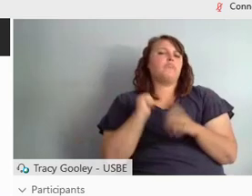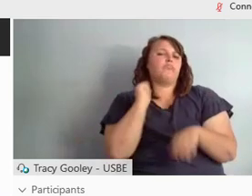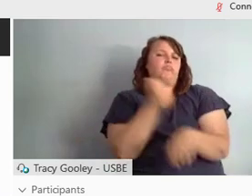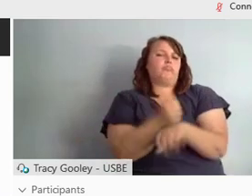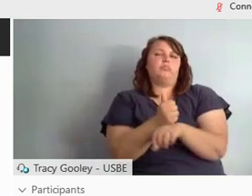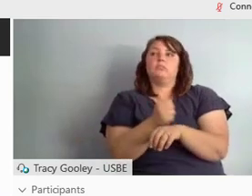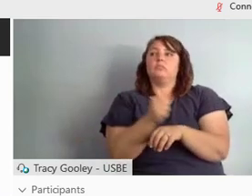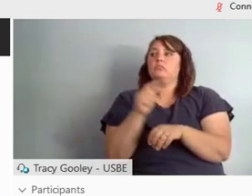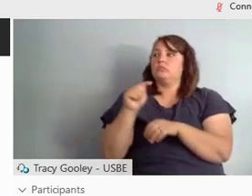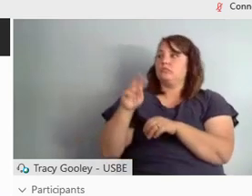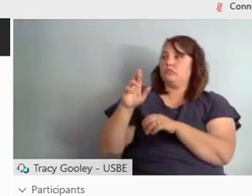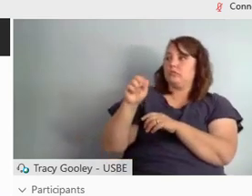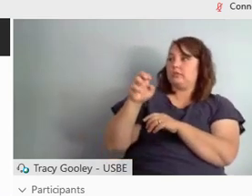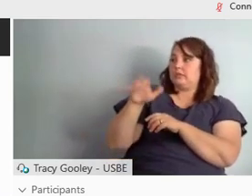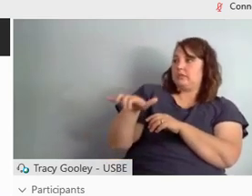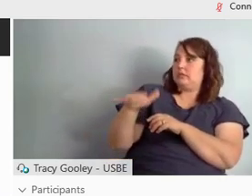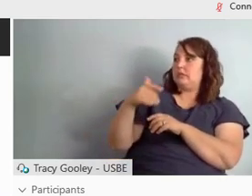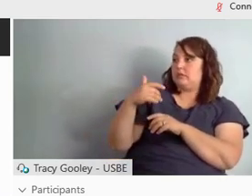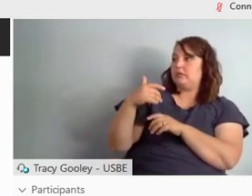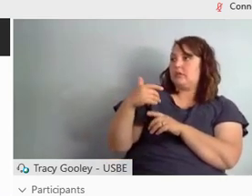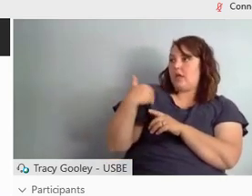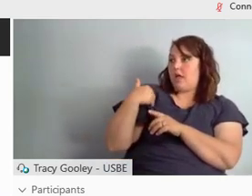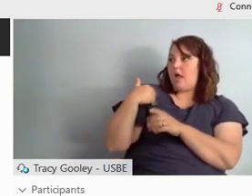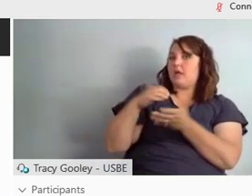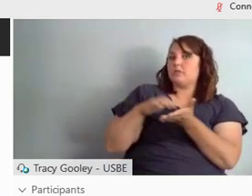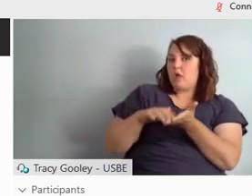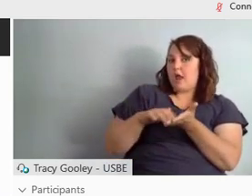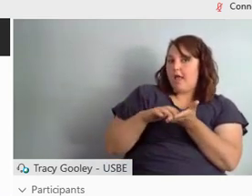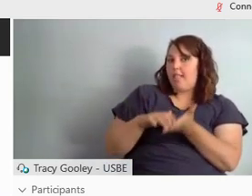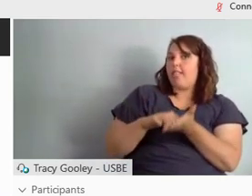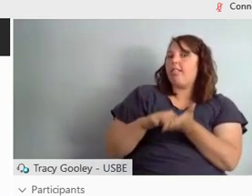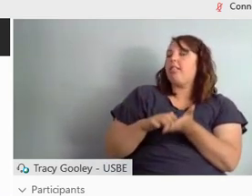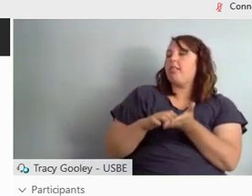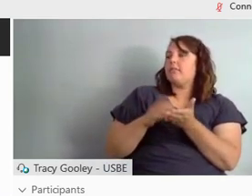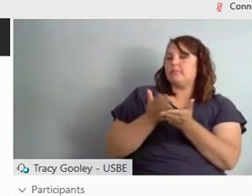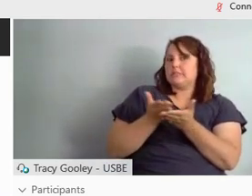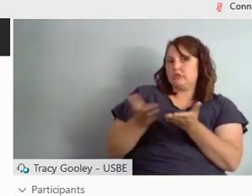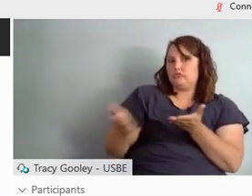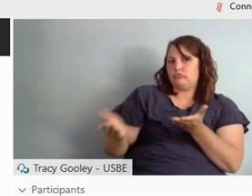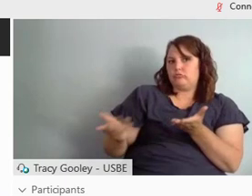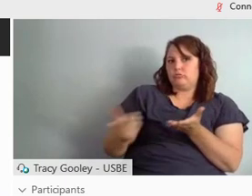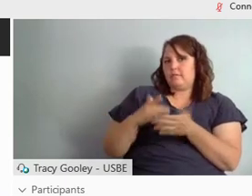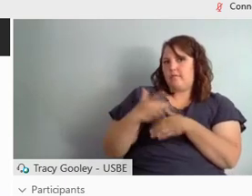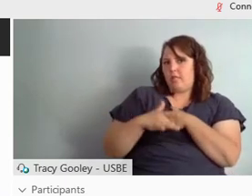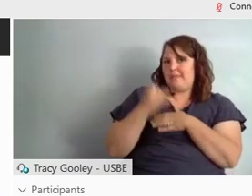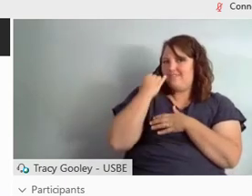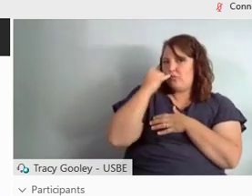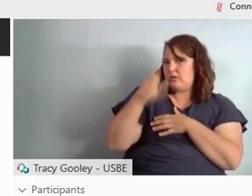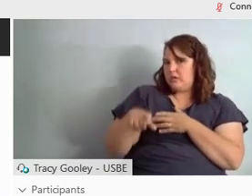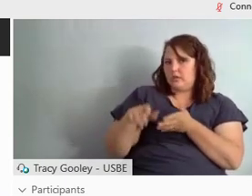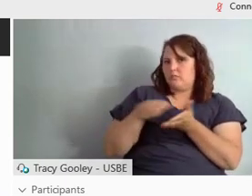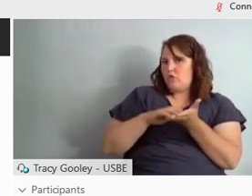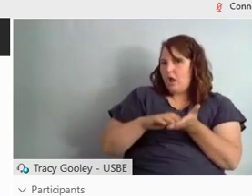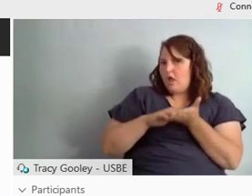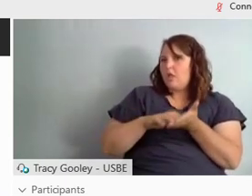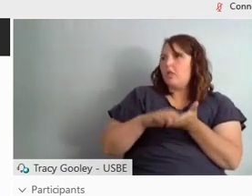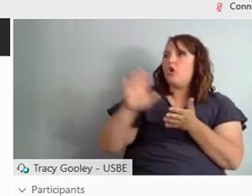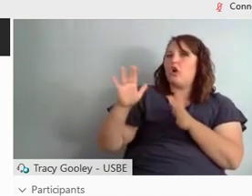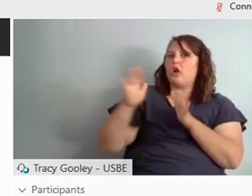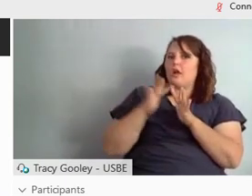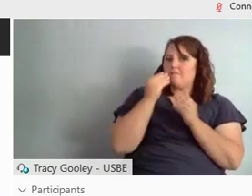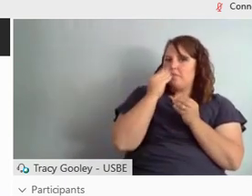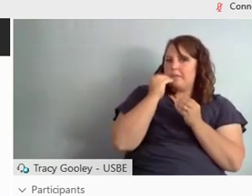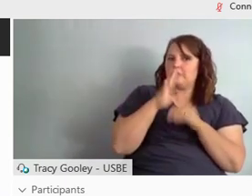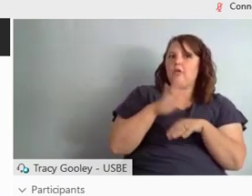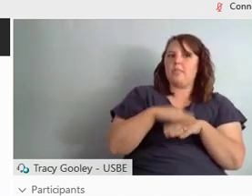here. Tracy Gooley does have Braille materials available if you need any Braille assessment materials. Her contact